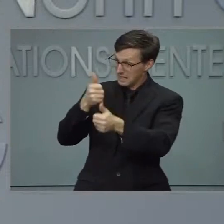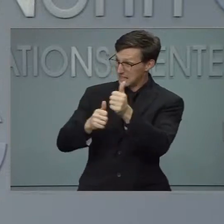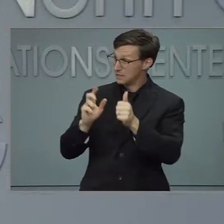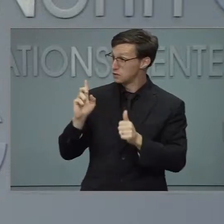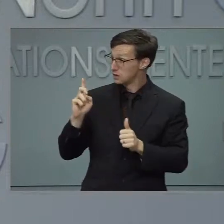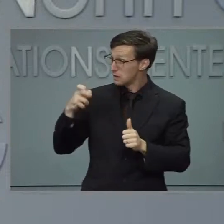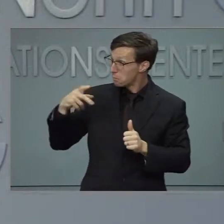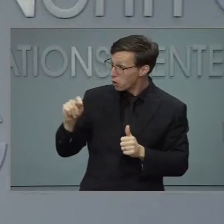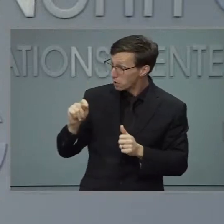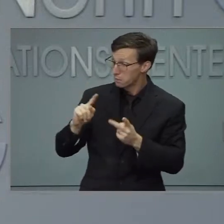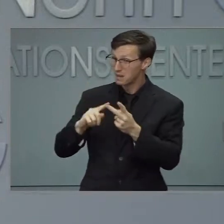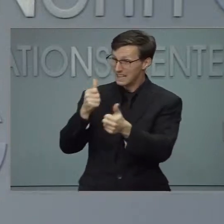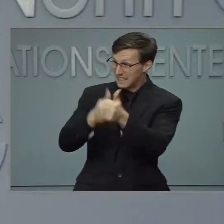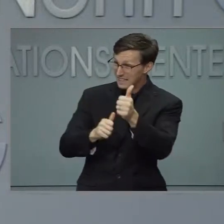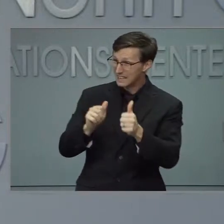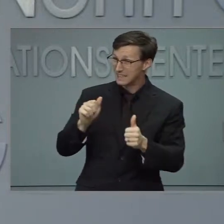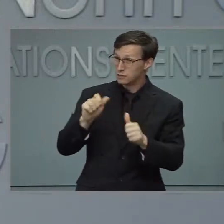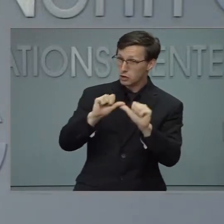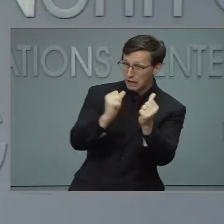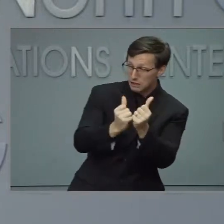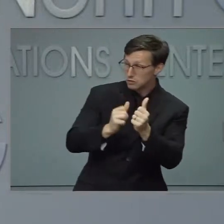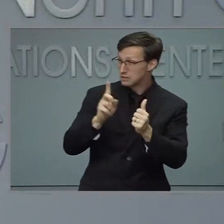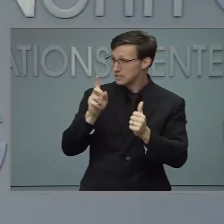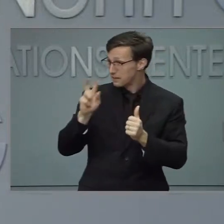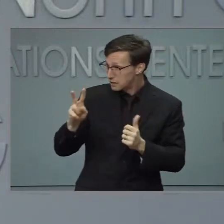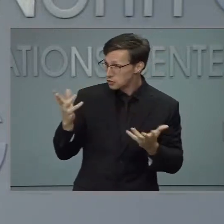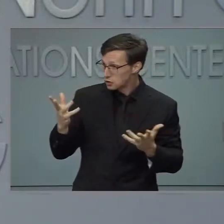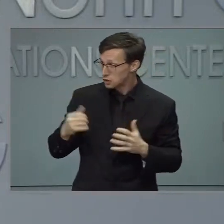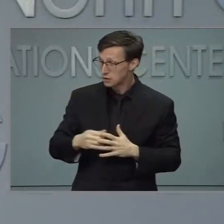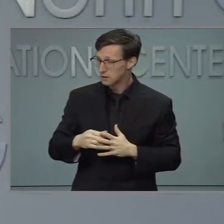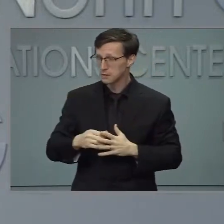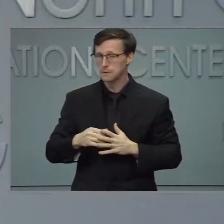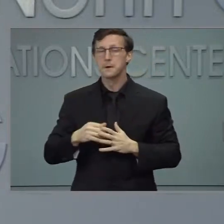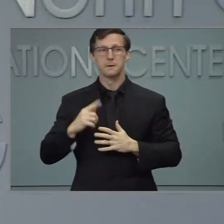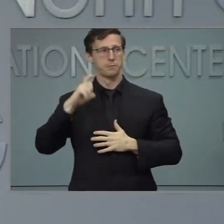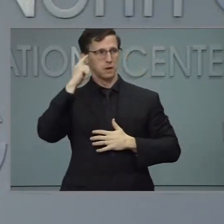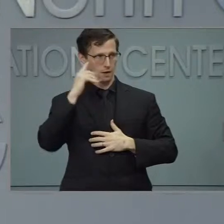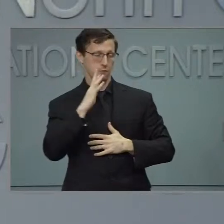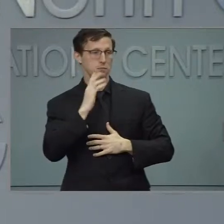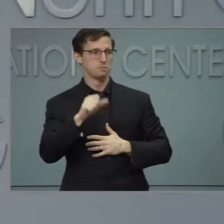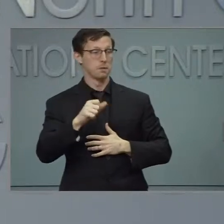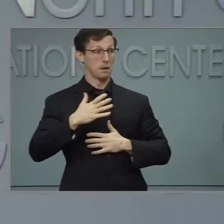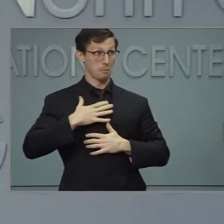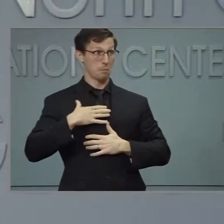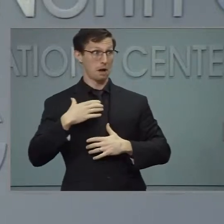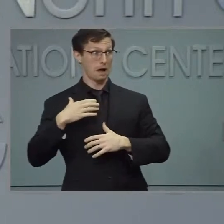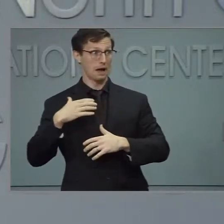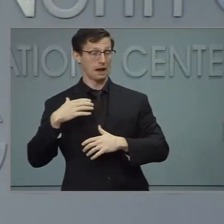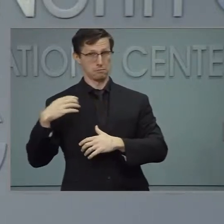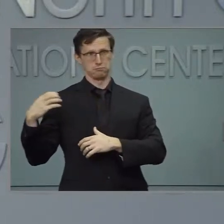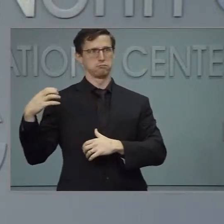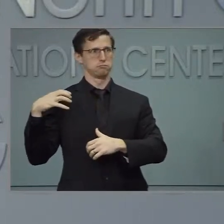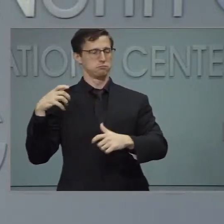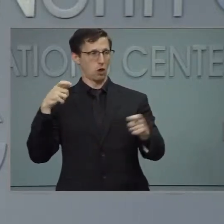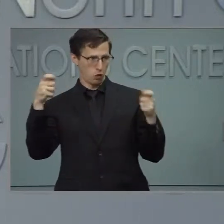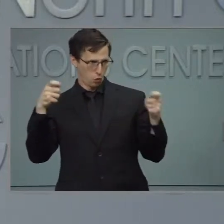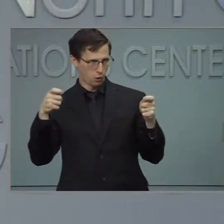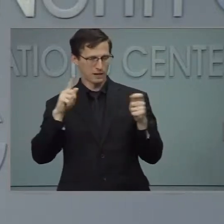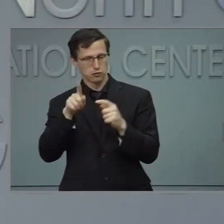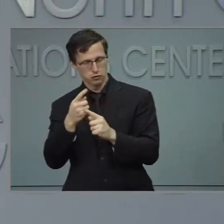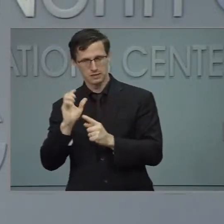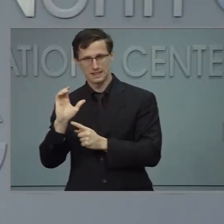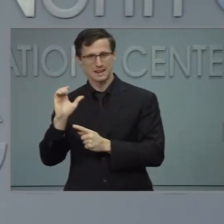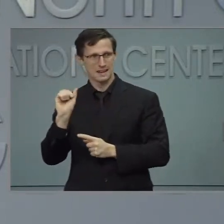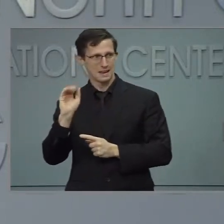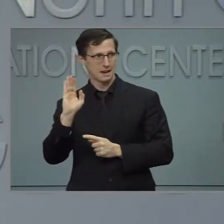agency? How does that work? Yeah, my authority extends to cabinet agencies, but independently elected Council of State members would have to